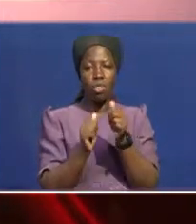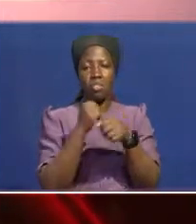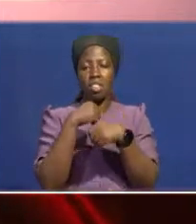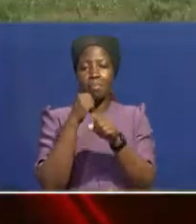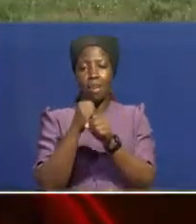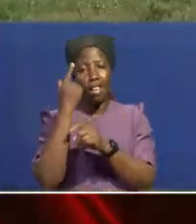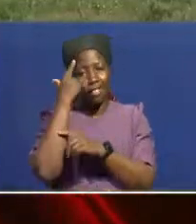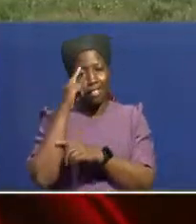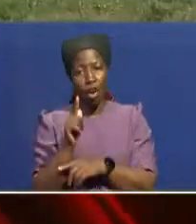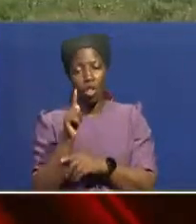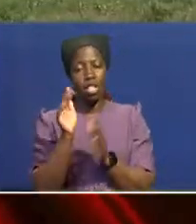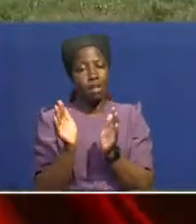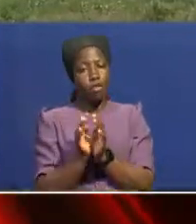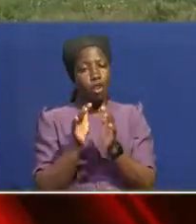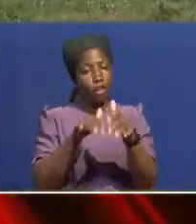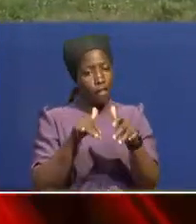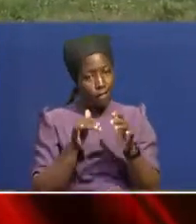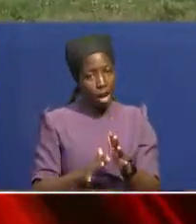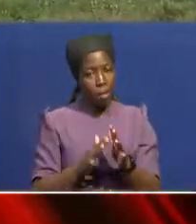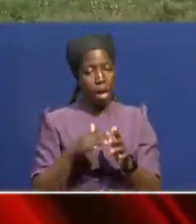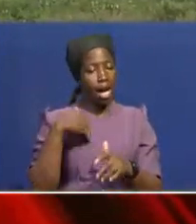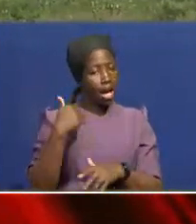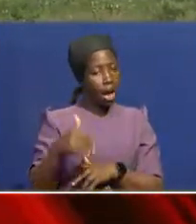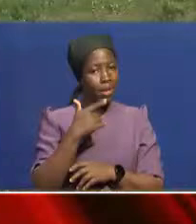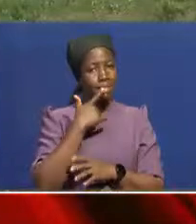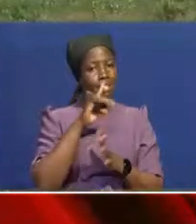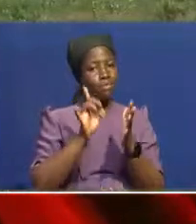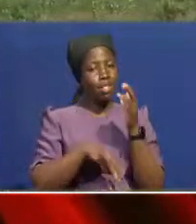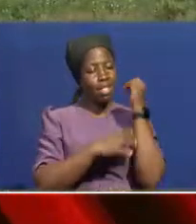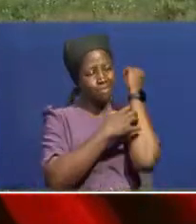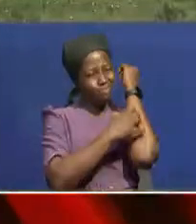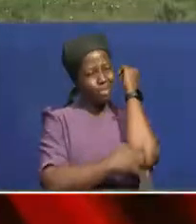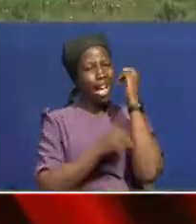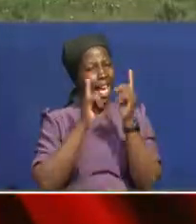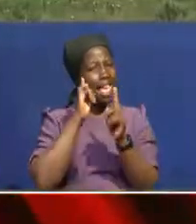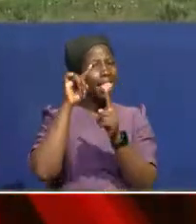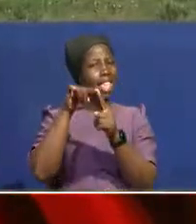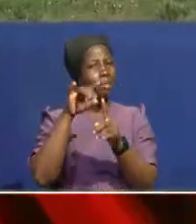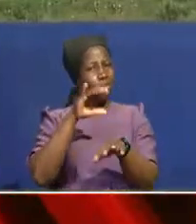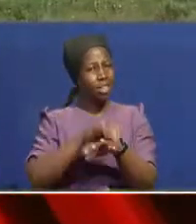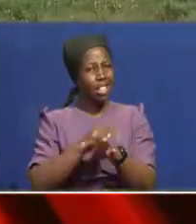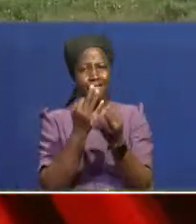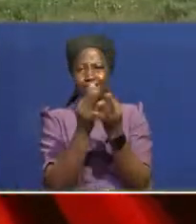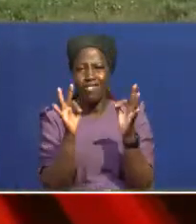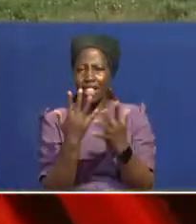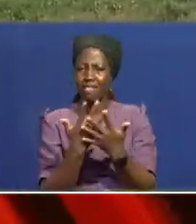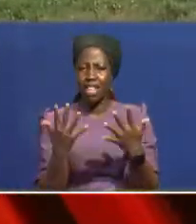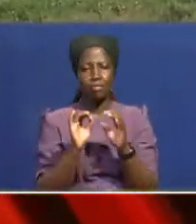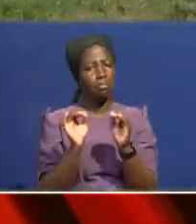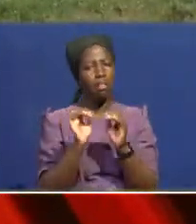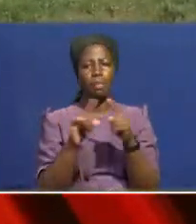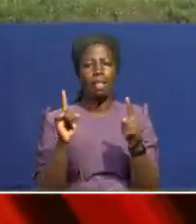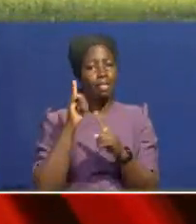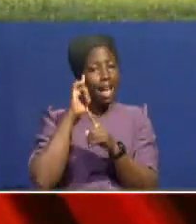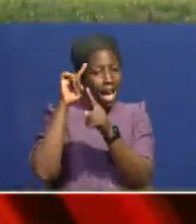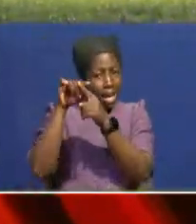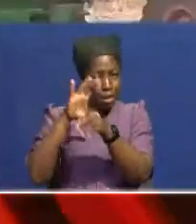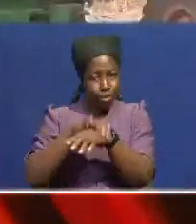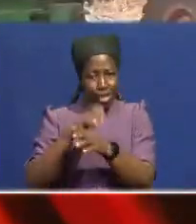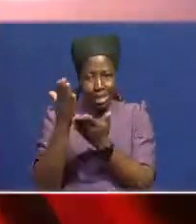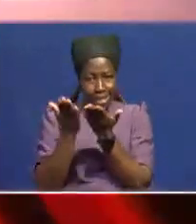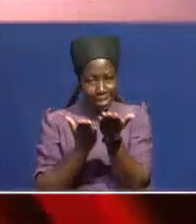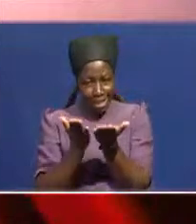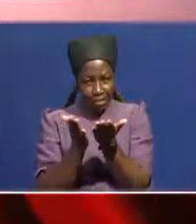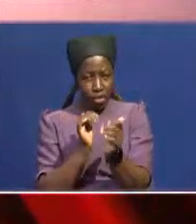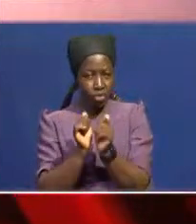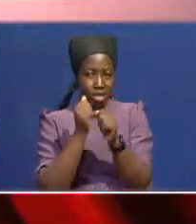farmers. I always say that it's not that the poor are looking for charity. They are looking for services that are